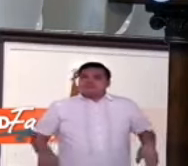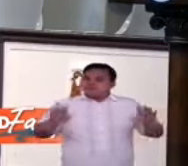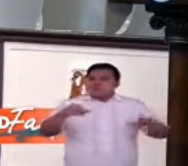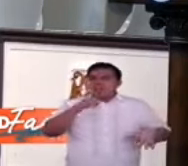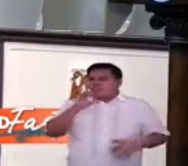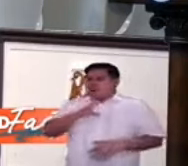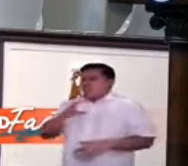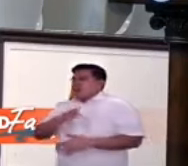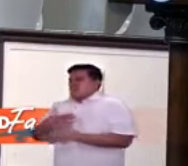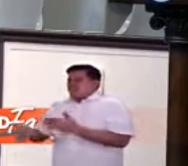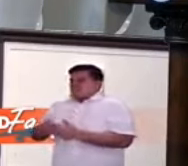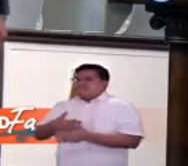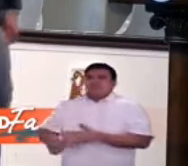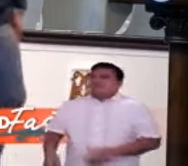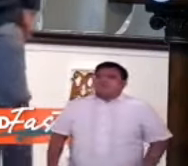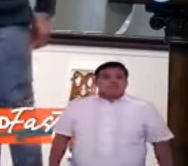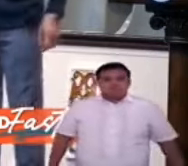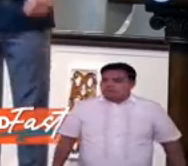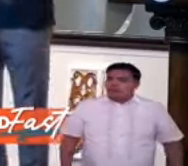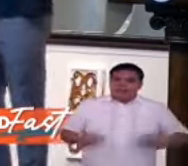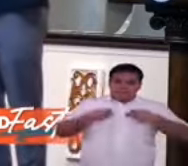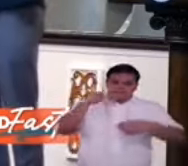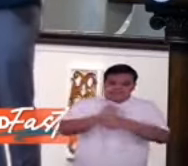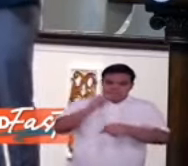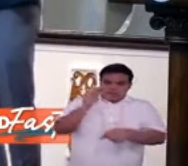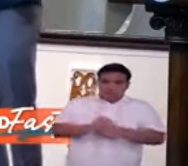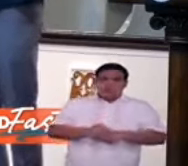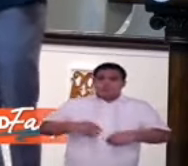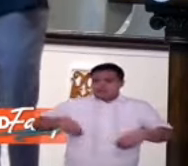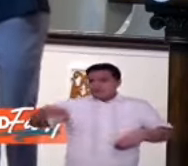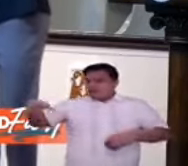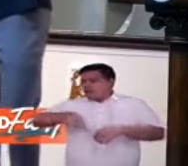Dili na yama-yamaan ni mo ang children. If you are ministering out there in the